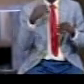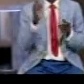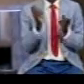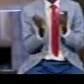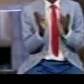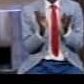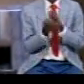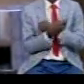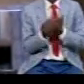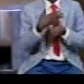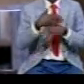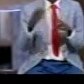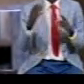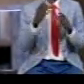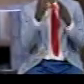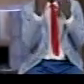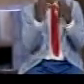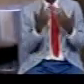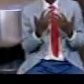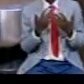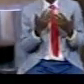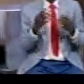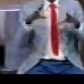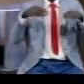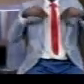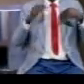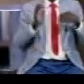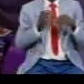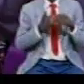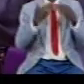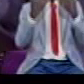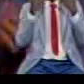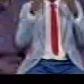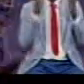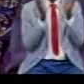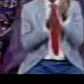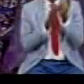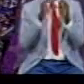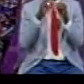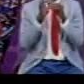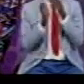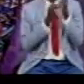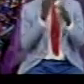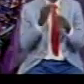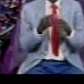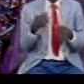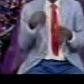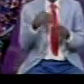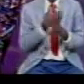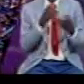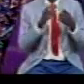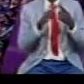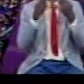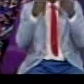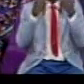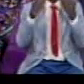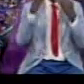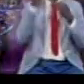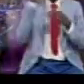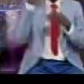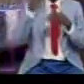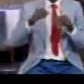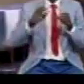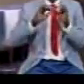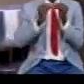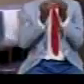sorrow. Accept our praises in Jesus' name. Want to thank you for the convener of